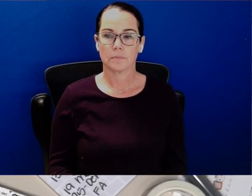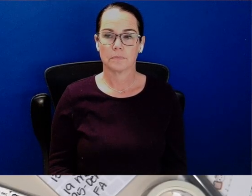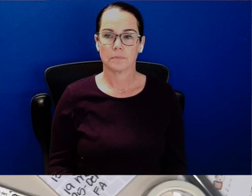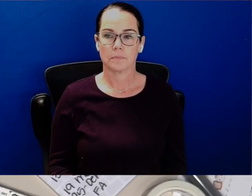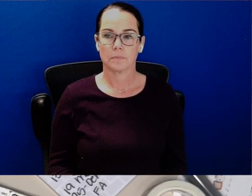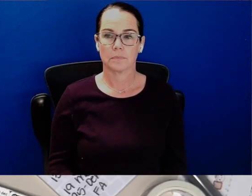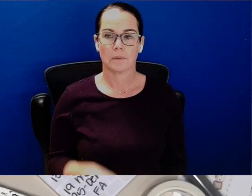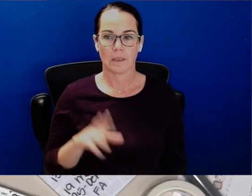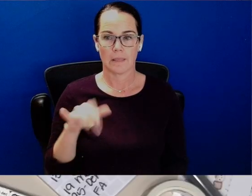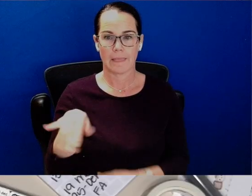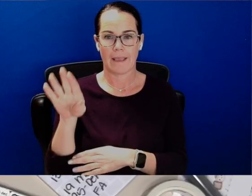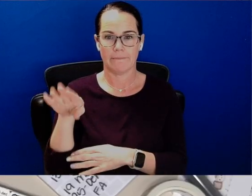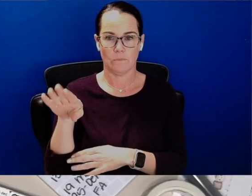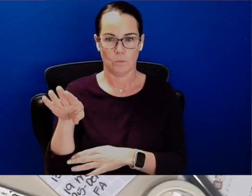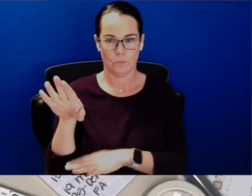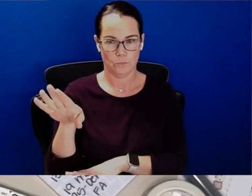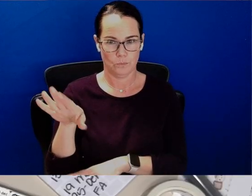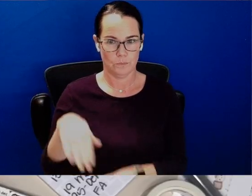But this is in the afternoon.